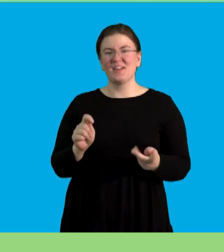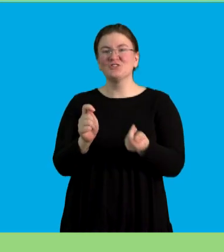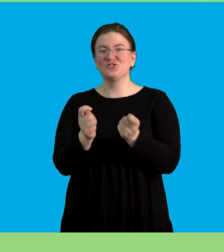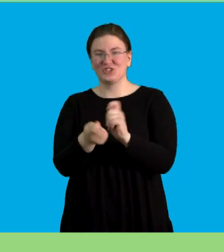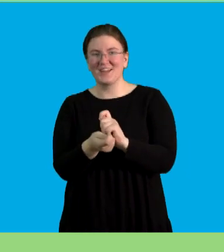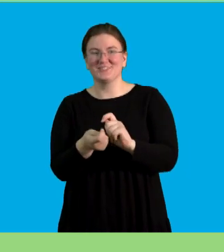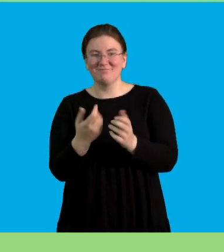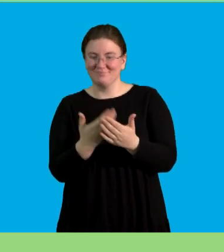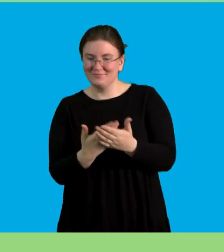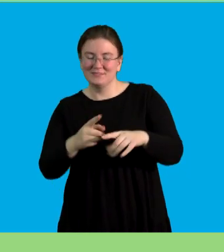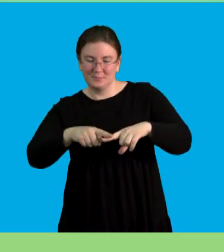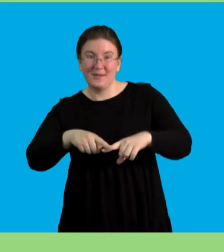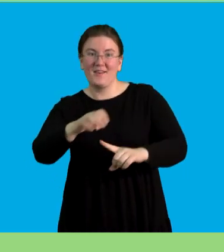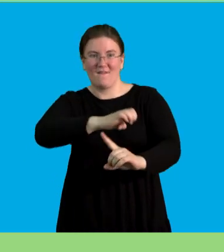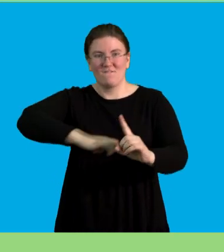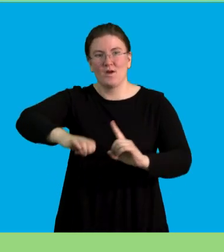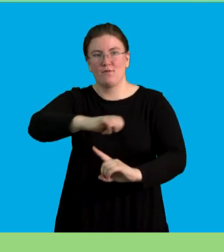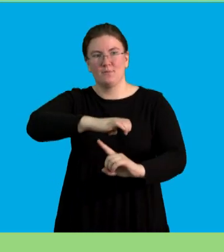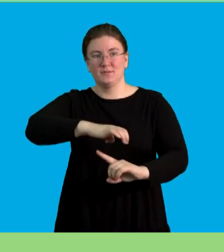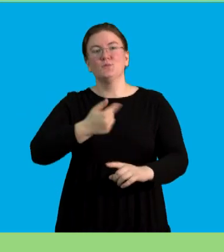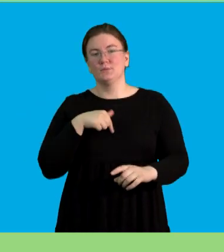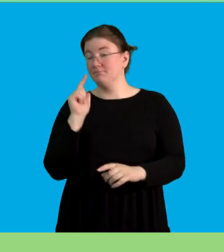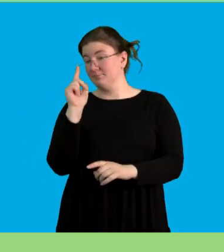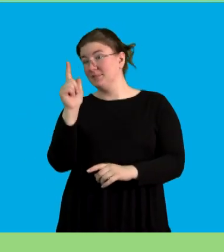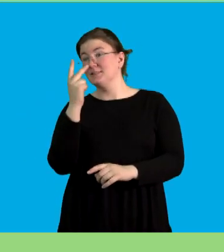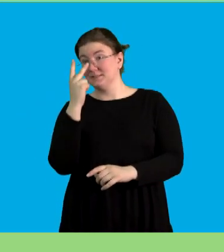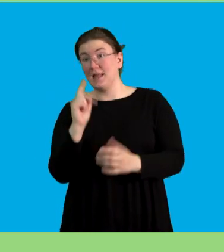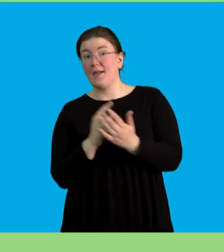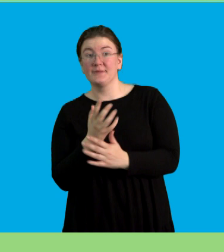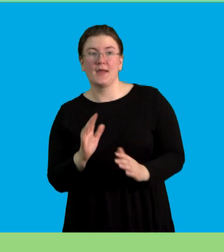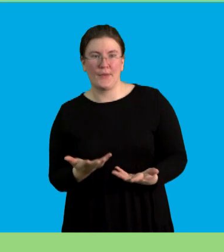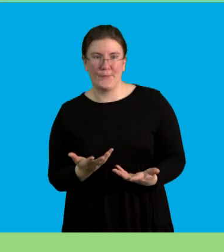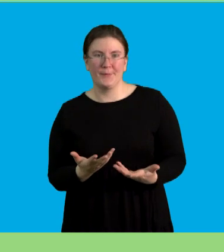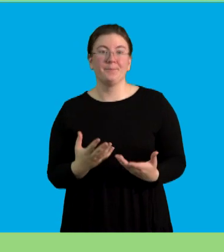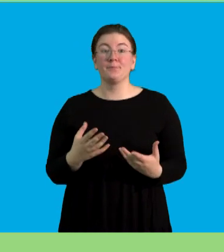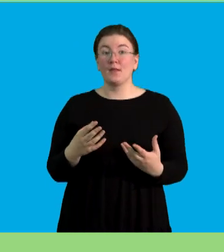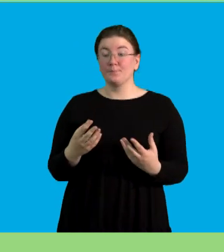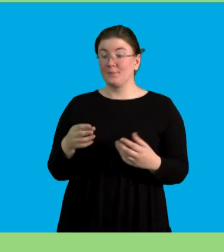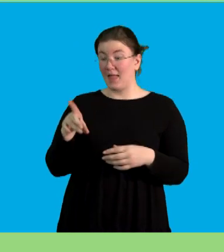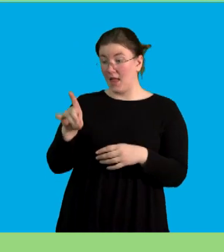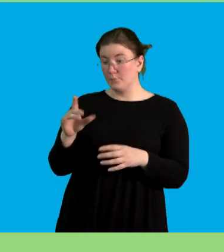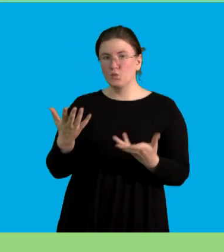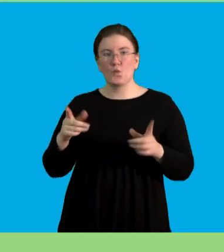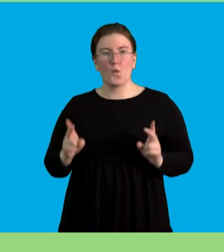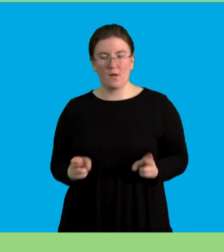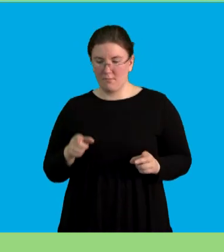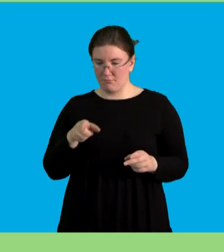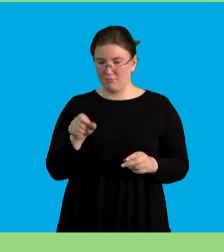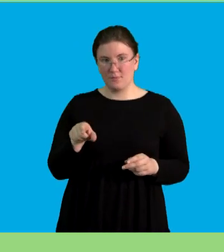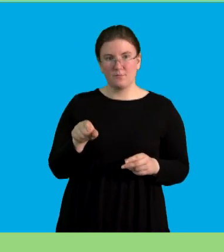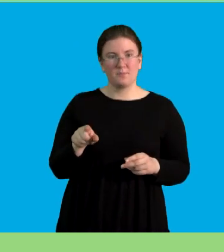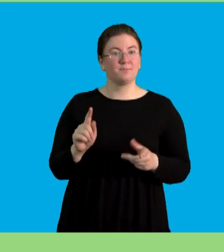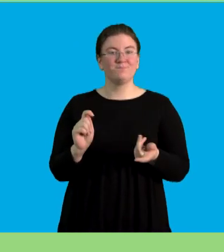see how this happens. So species that are unable to adapt to changes within the environment